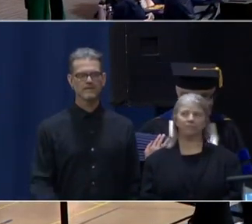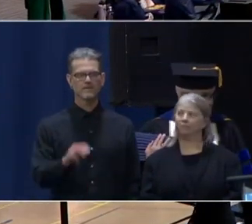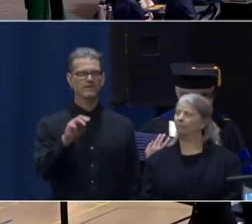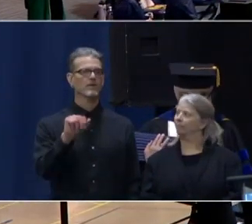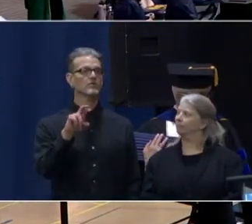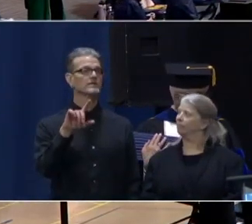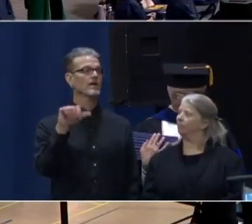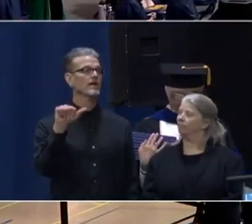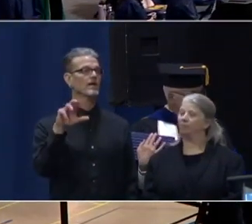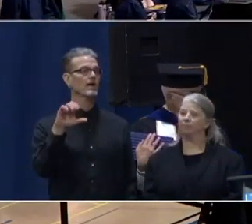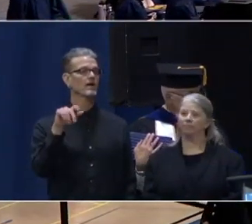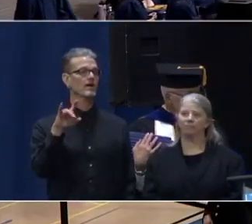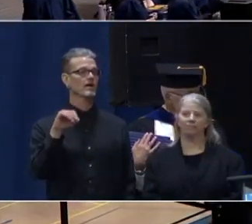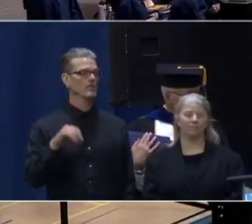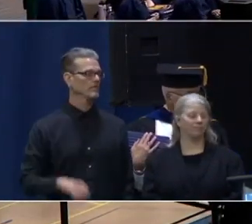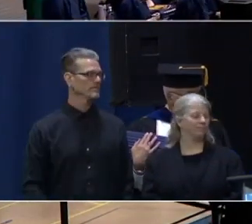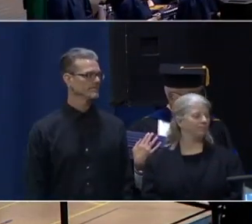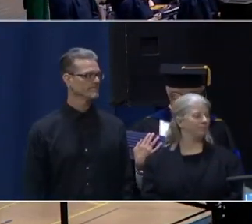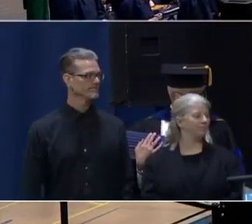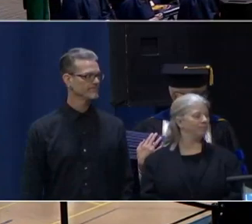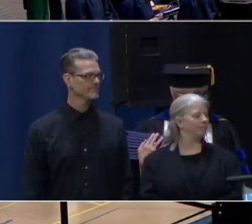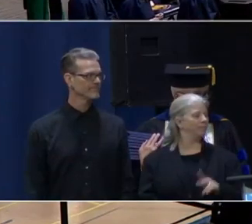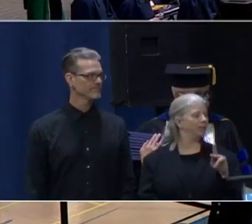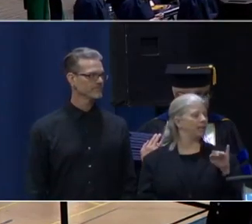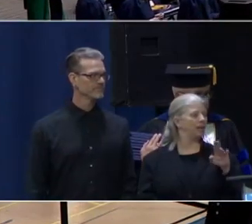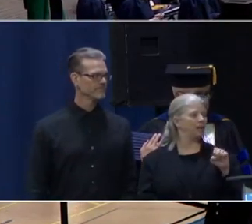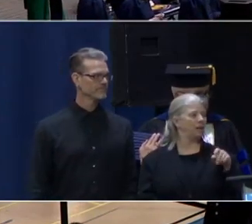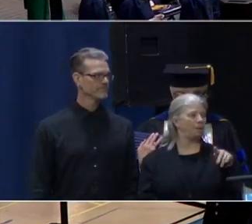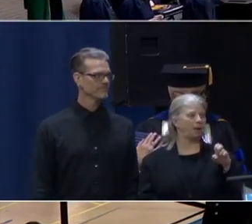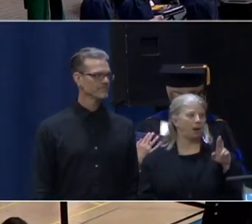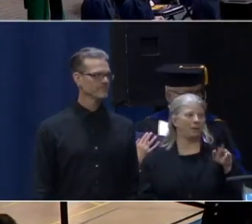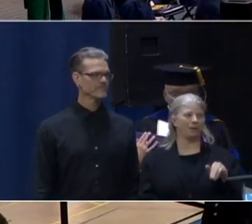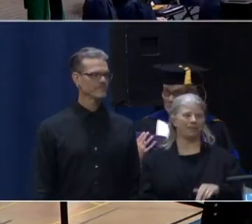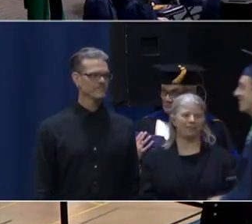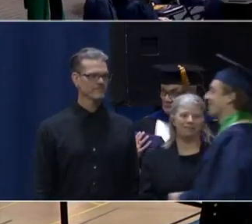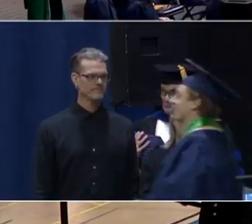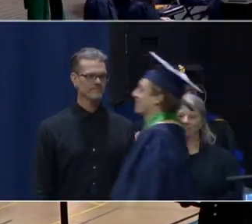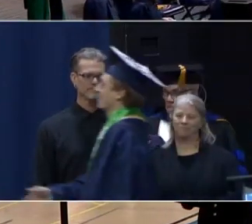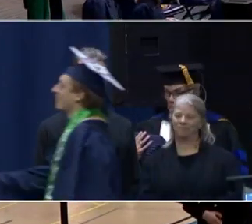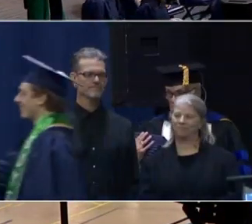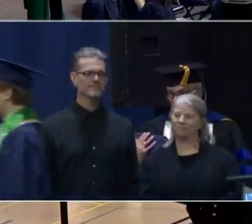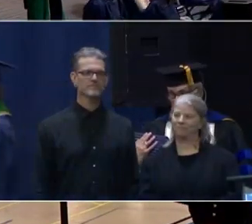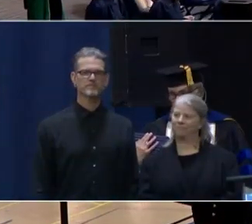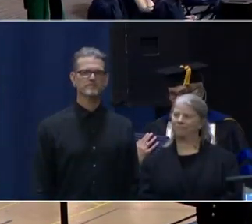Marcella Carrion. Kyle Carey.